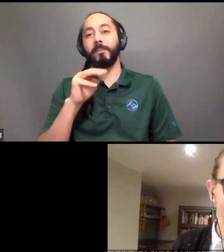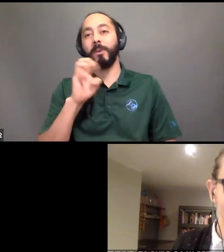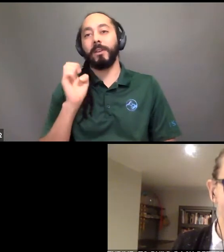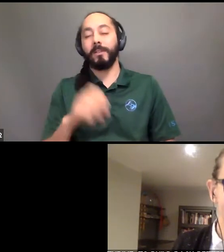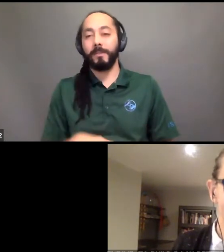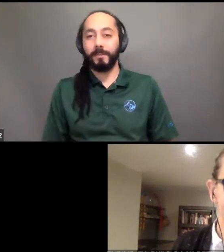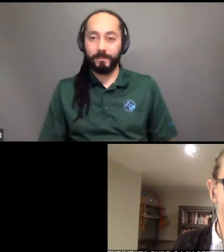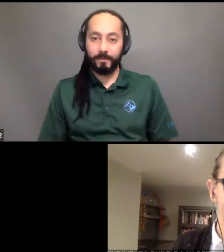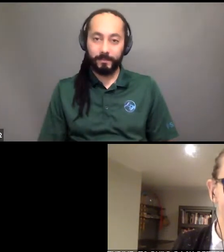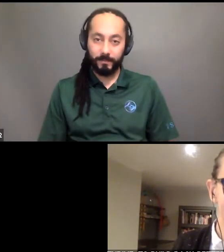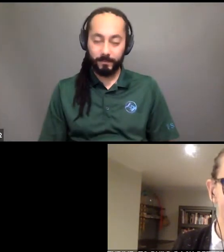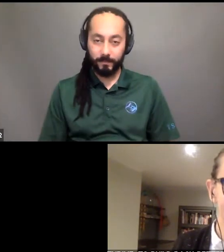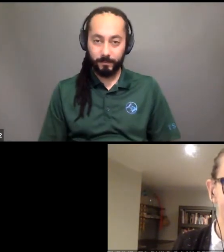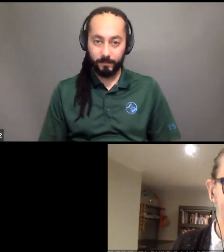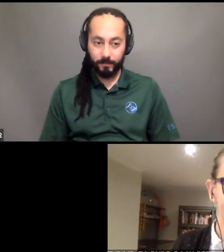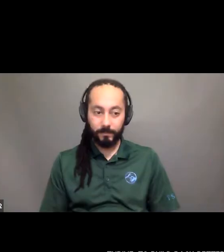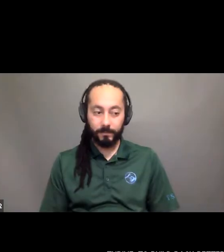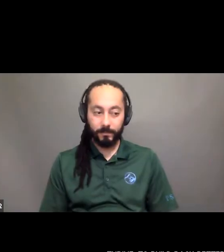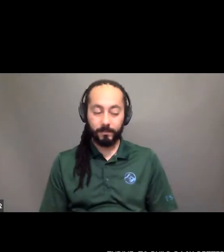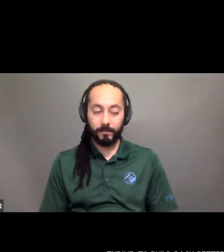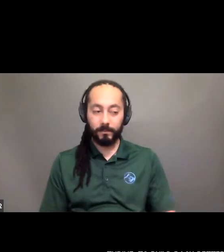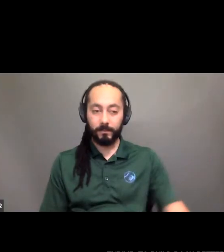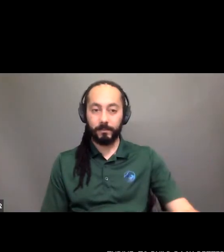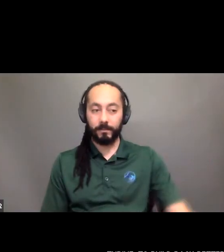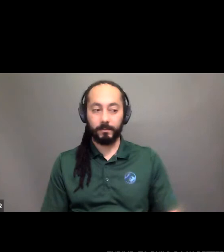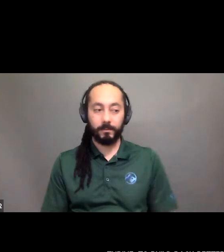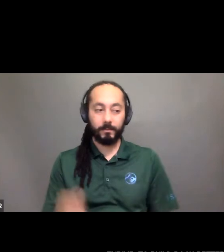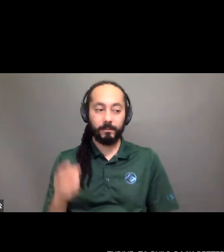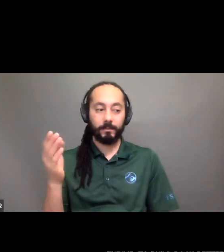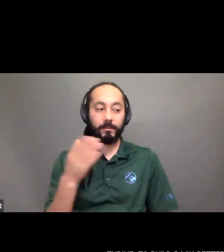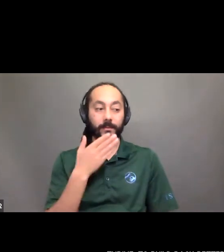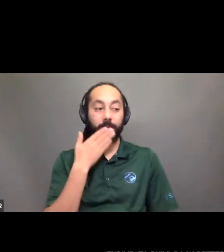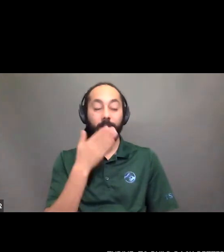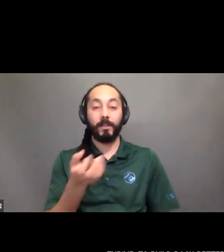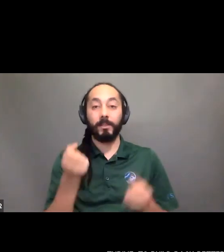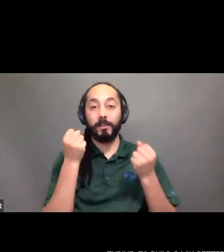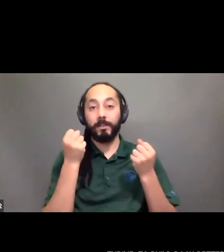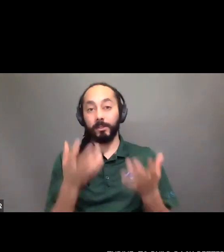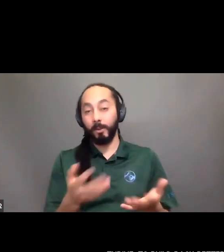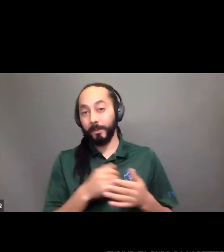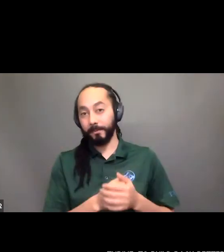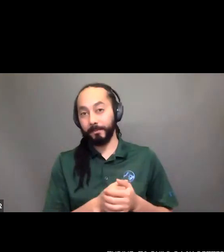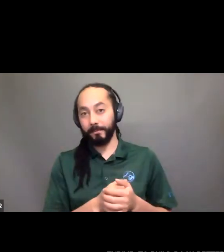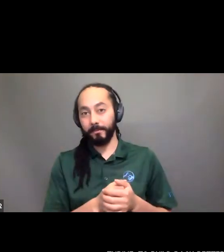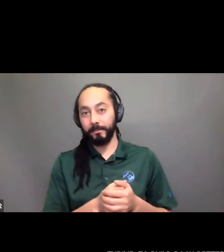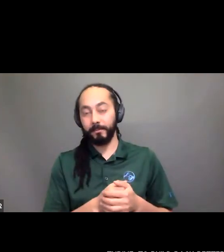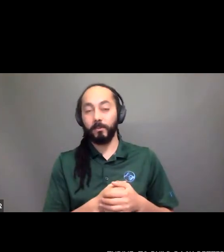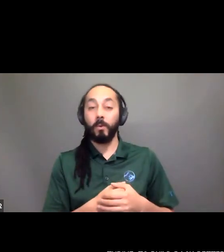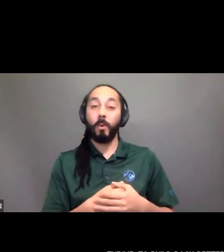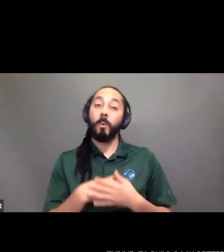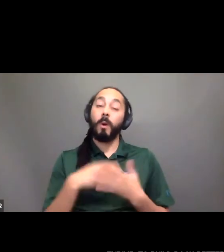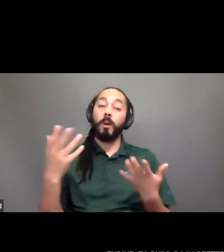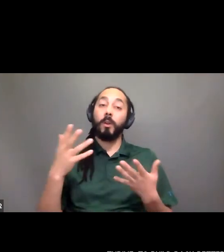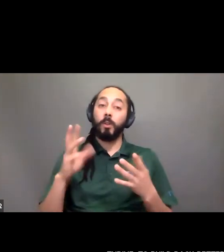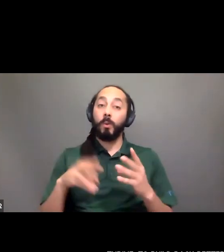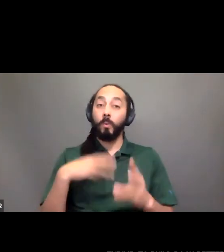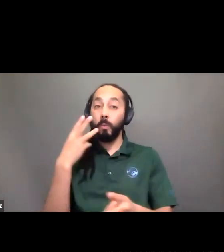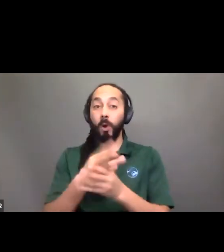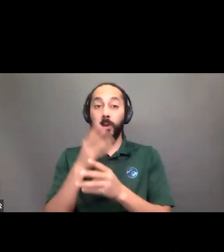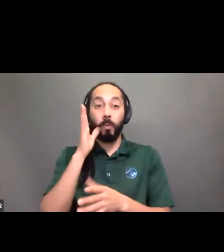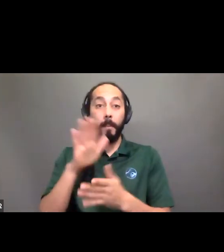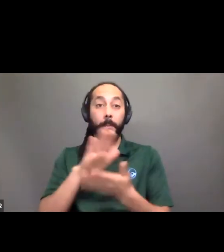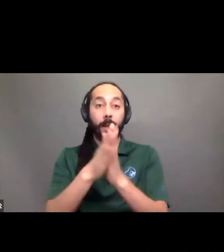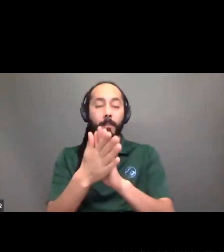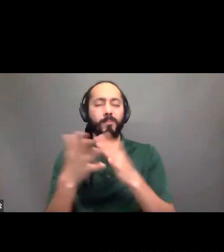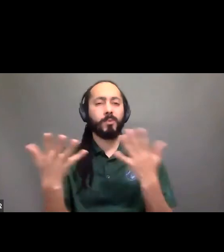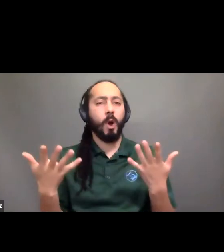Thank you so much, Sherry. What the world will become already exists in